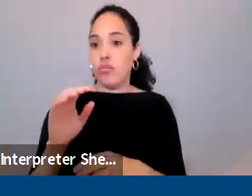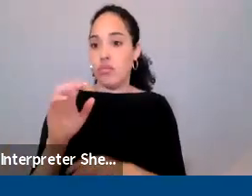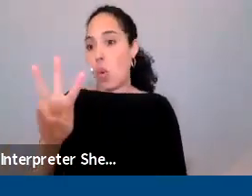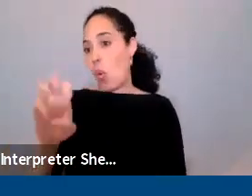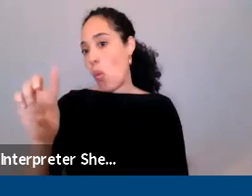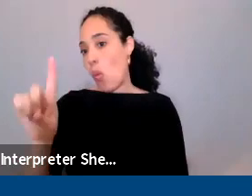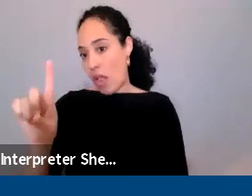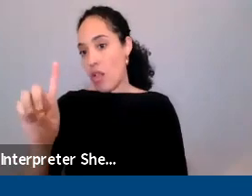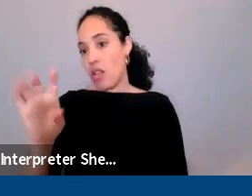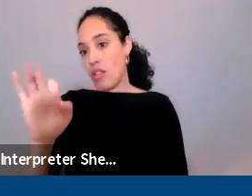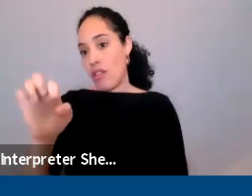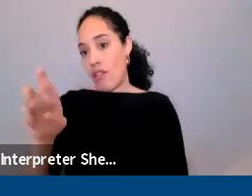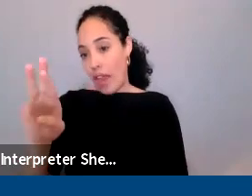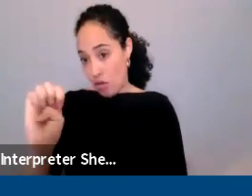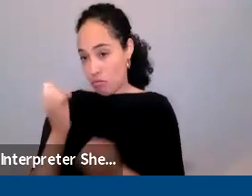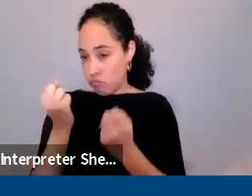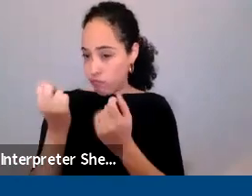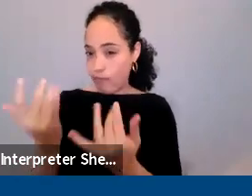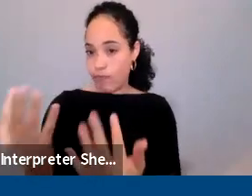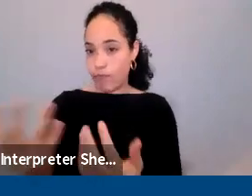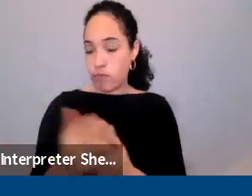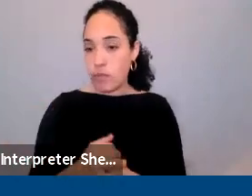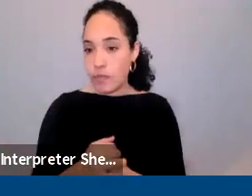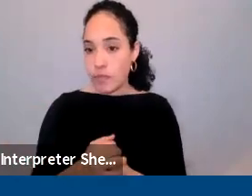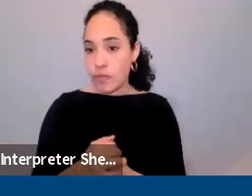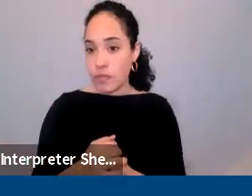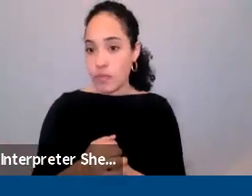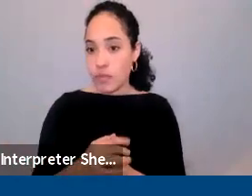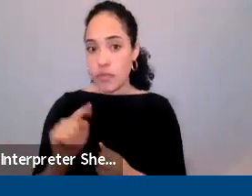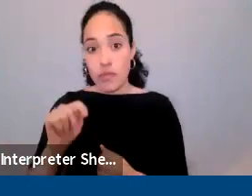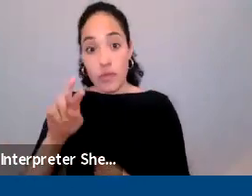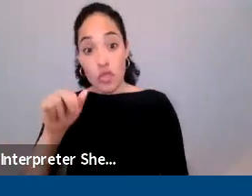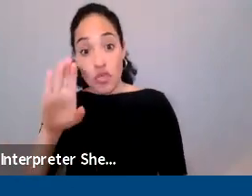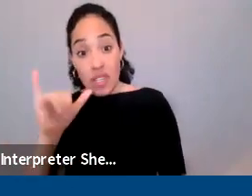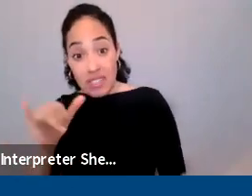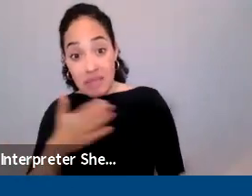I'll take a stab at that as well. Tracy, please jump in. Nope, turn your camera back on.